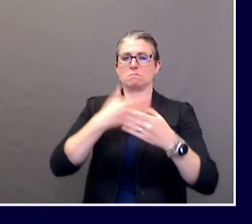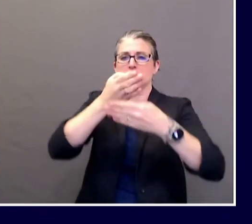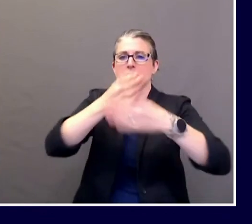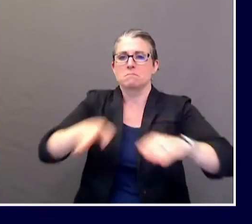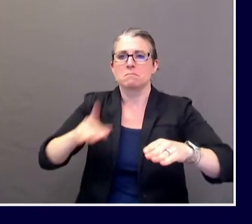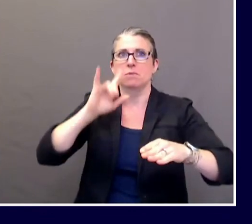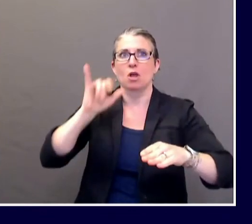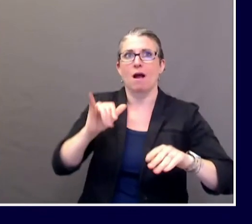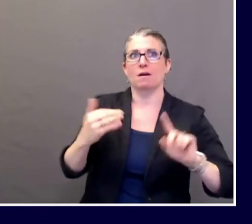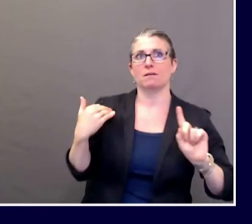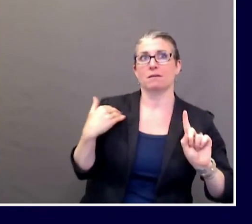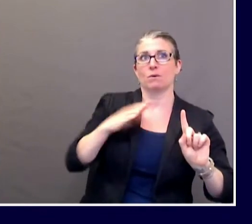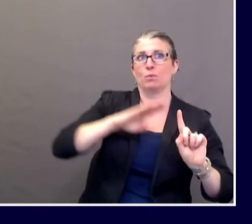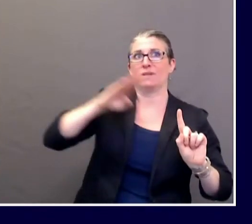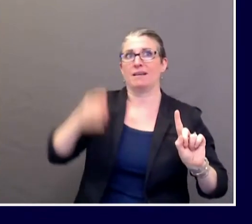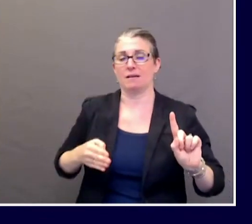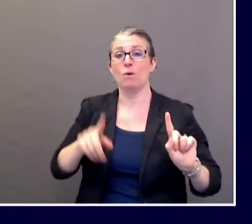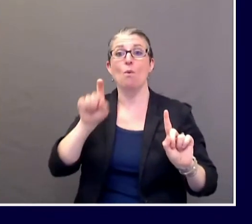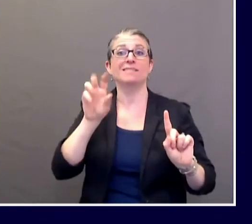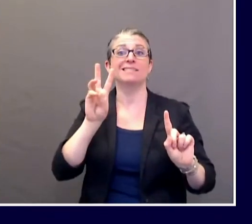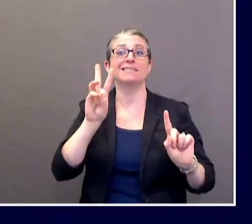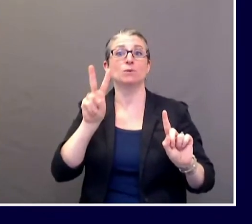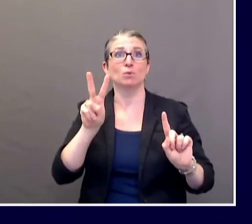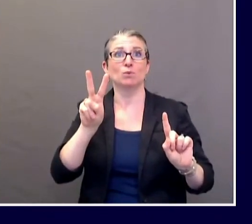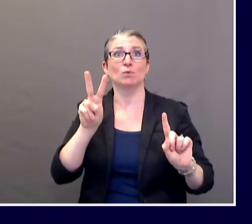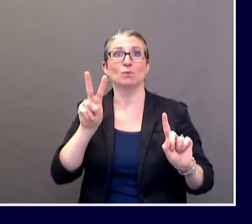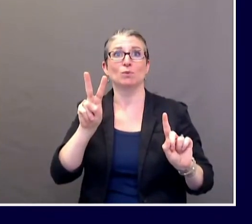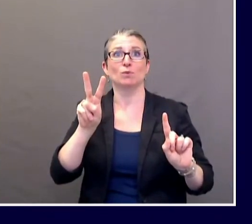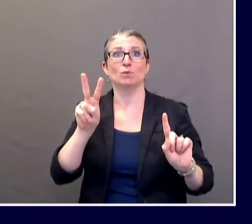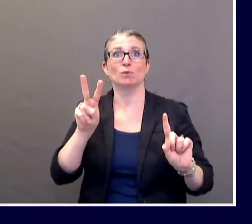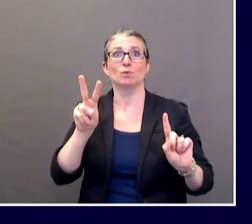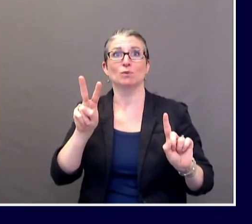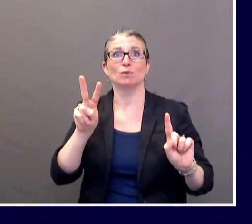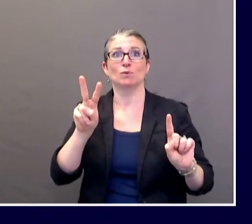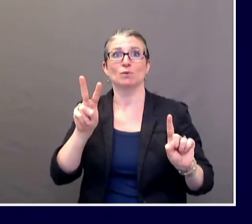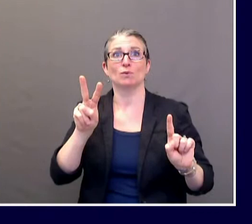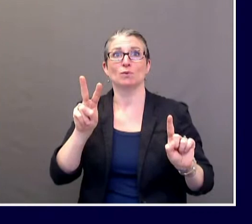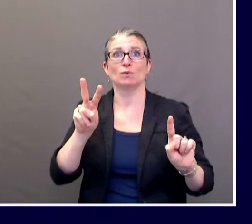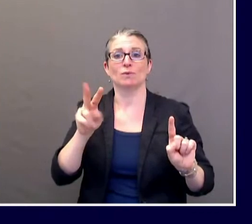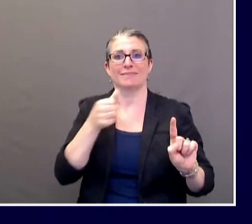162 received their diagnosis yesterday on April 26th.